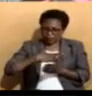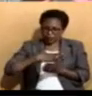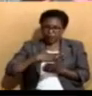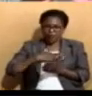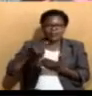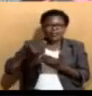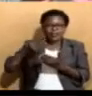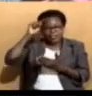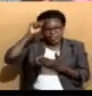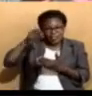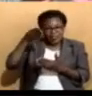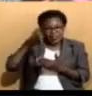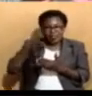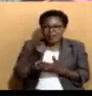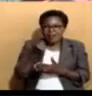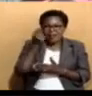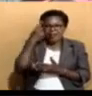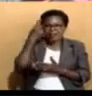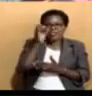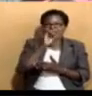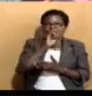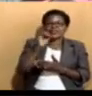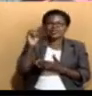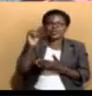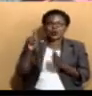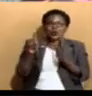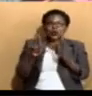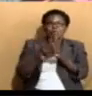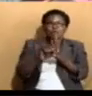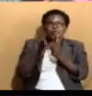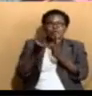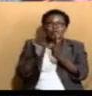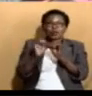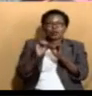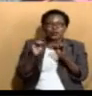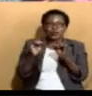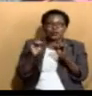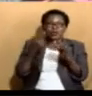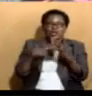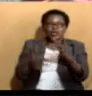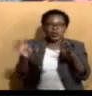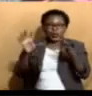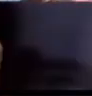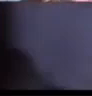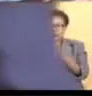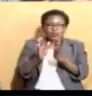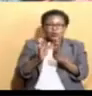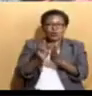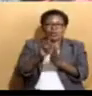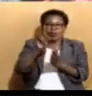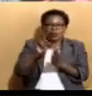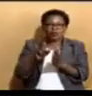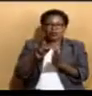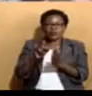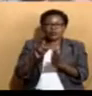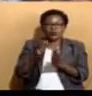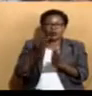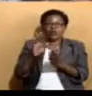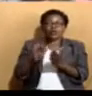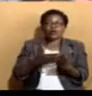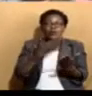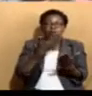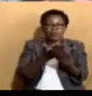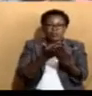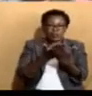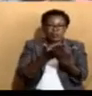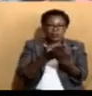the relevant provisions of the law in relation to the question of the petitioner's quorum